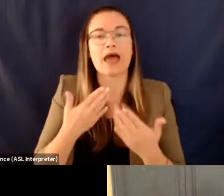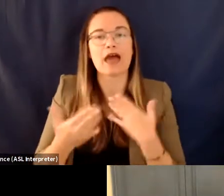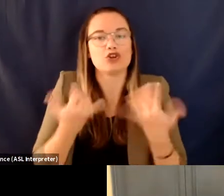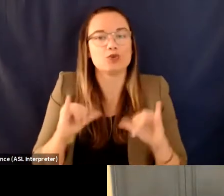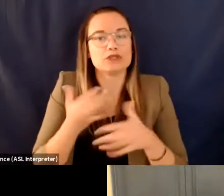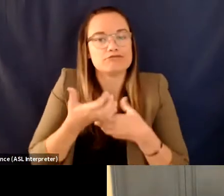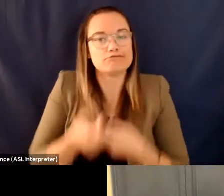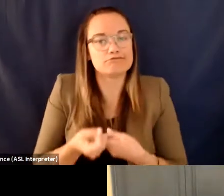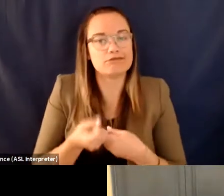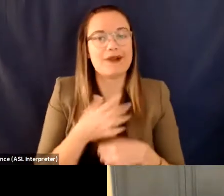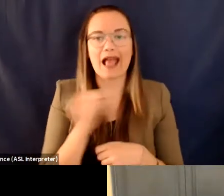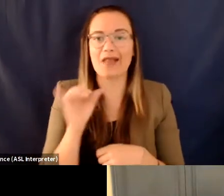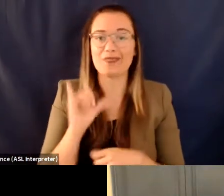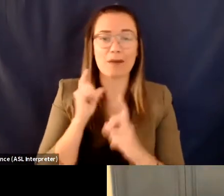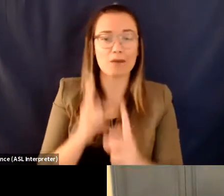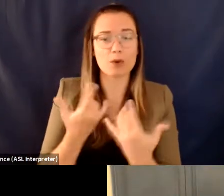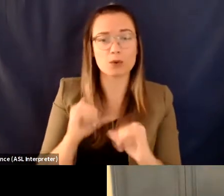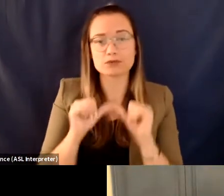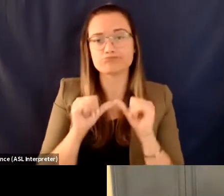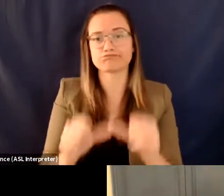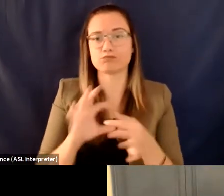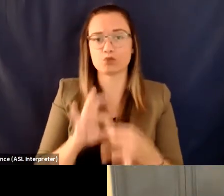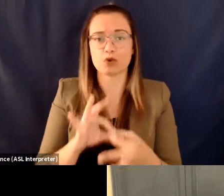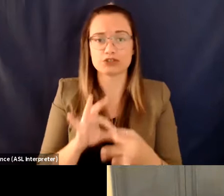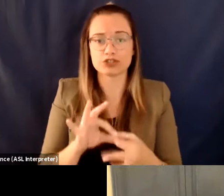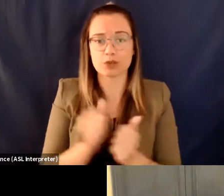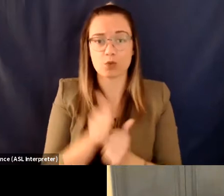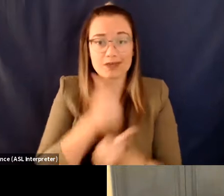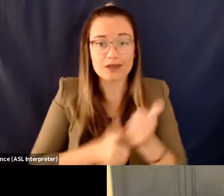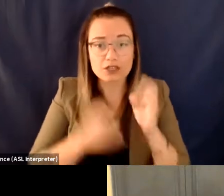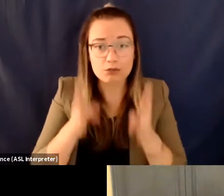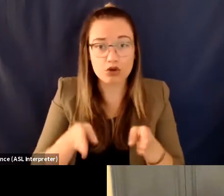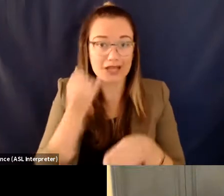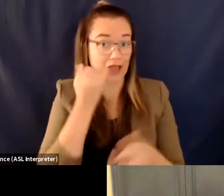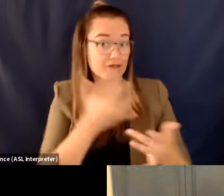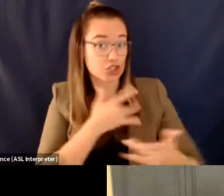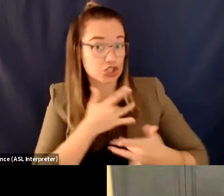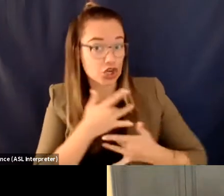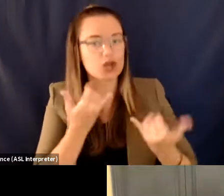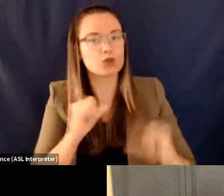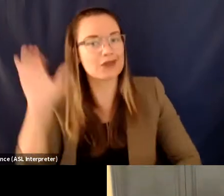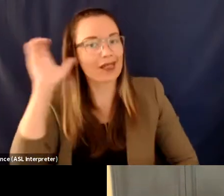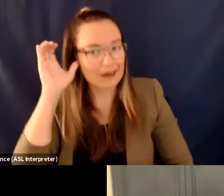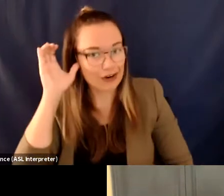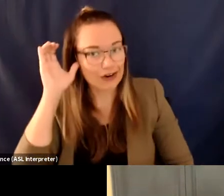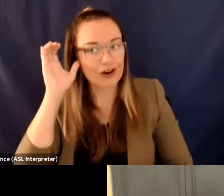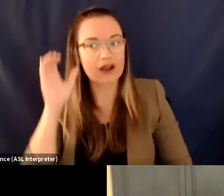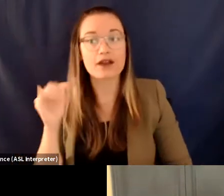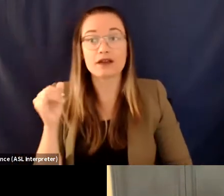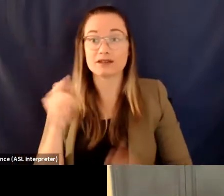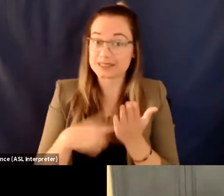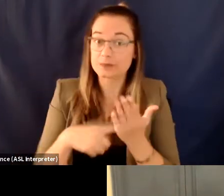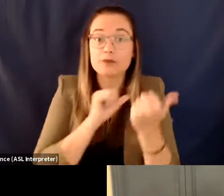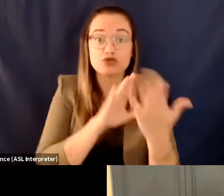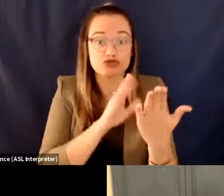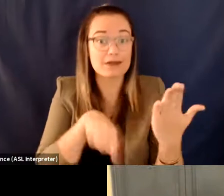that you sustain the relationship, and that if they have concerns, you hear them. Sometimes you address them in ways